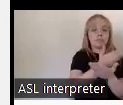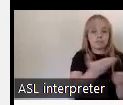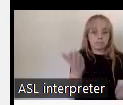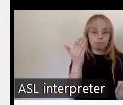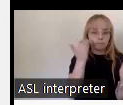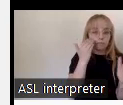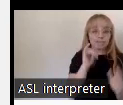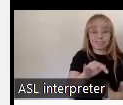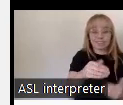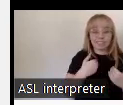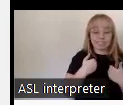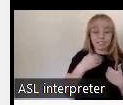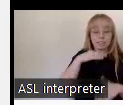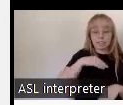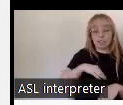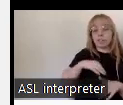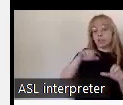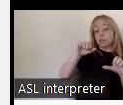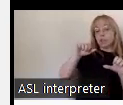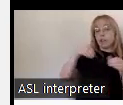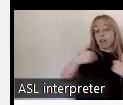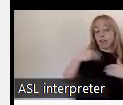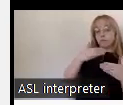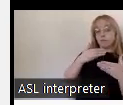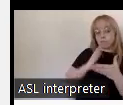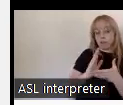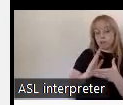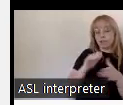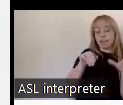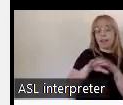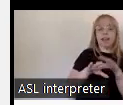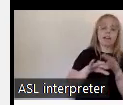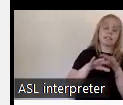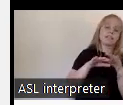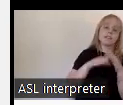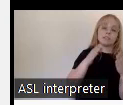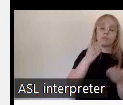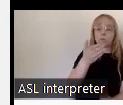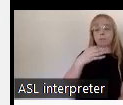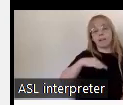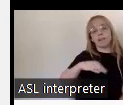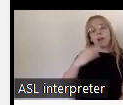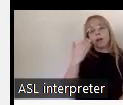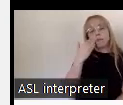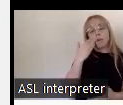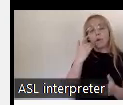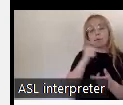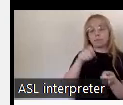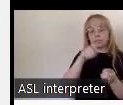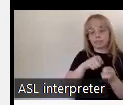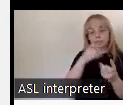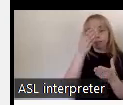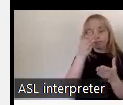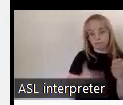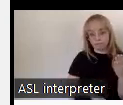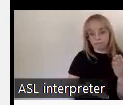have benefits, you have the right to access those benefits and know what those benefits are. And if you support someone with benefits, you